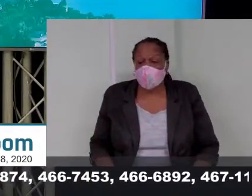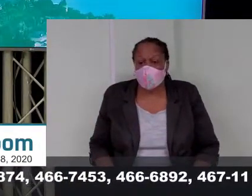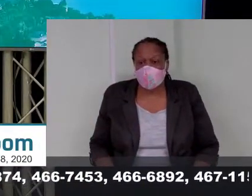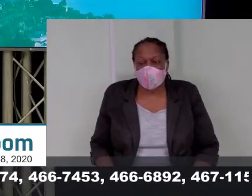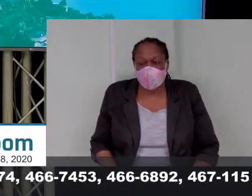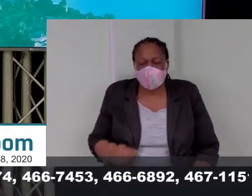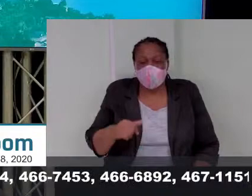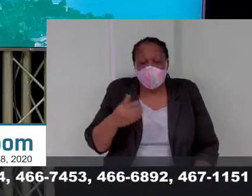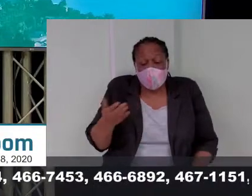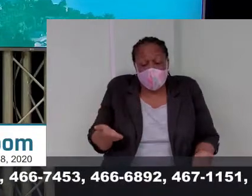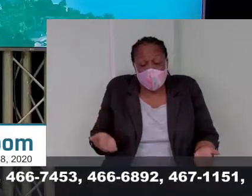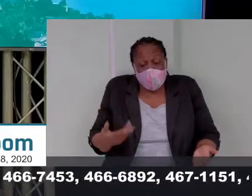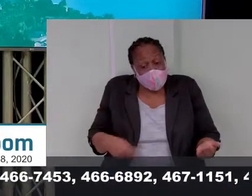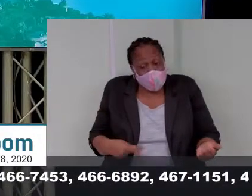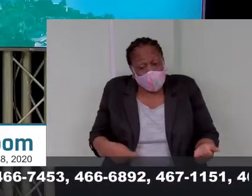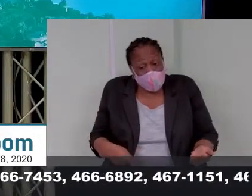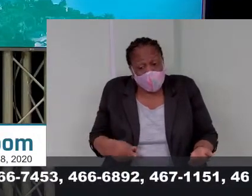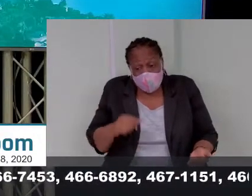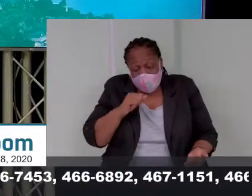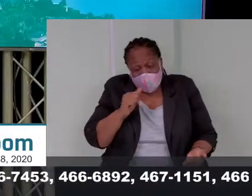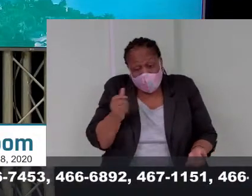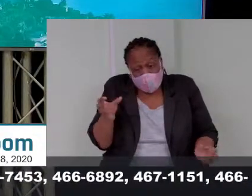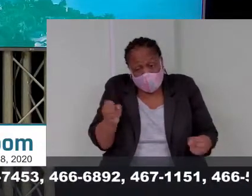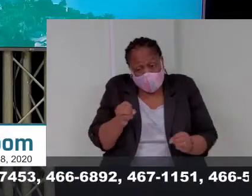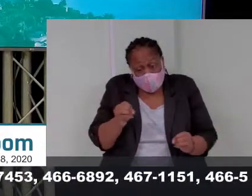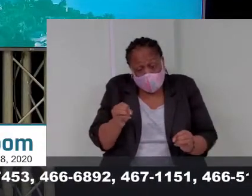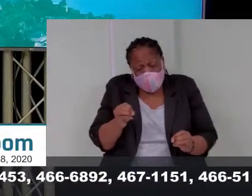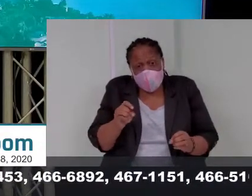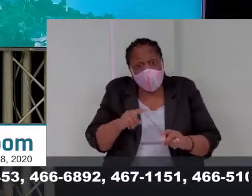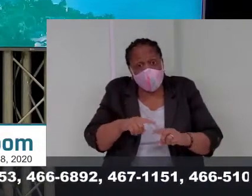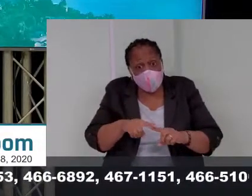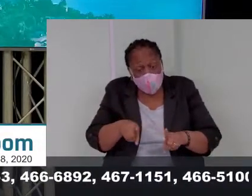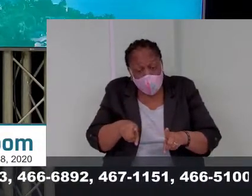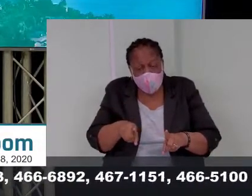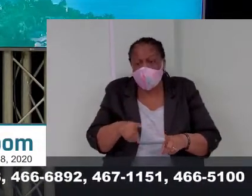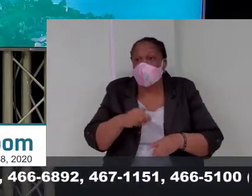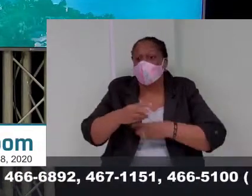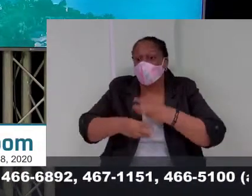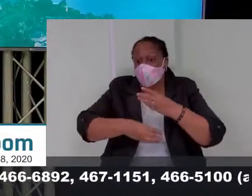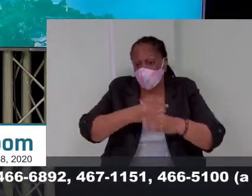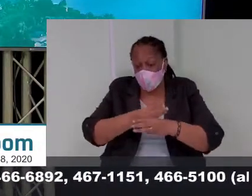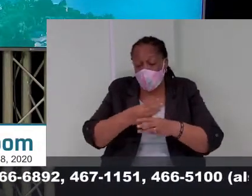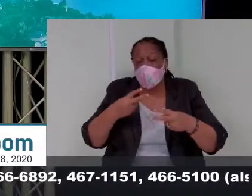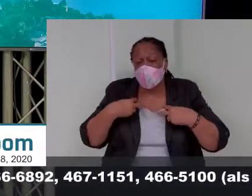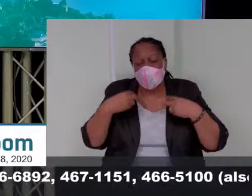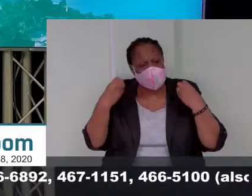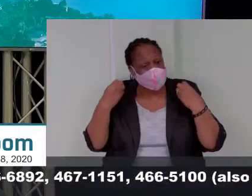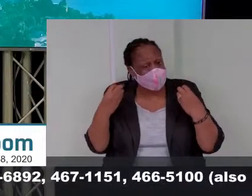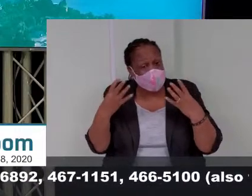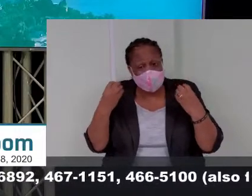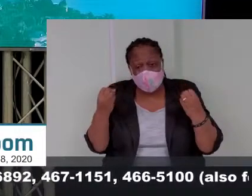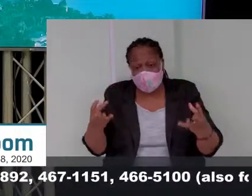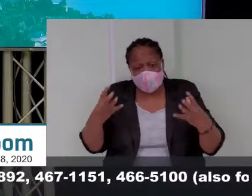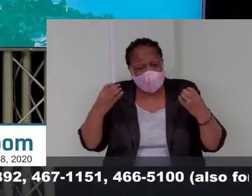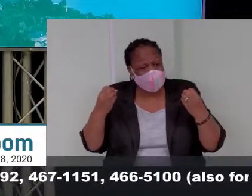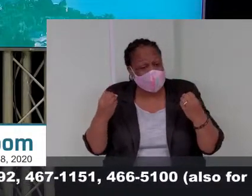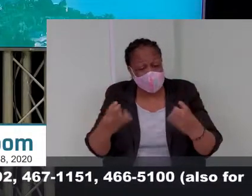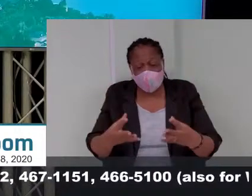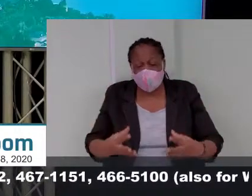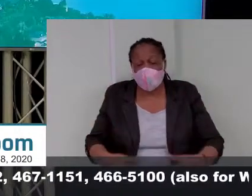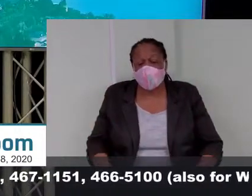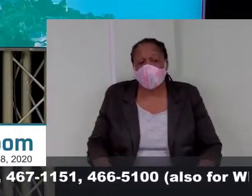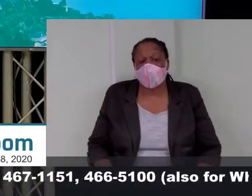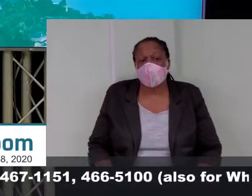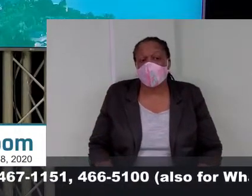and Nevis we say that we have no active cases of the